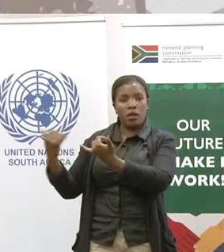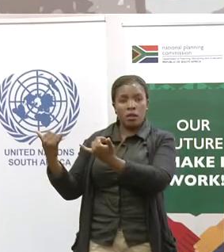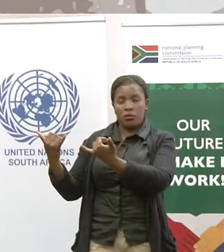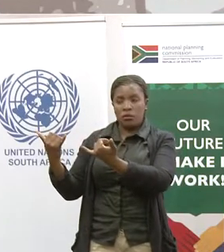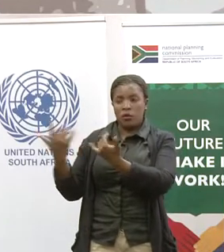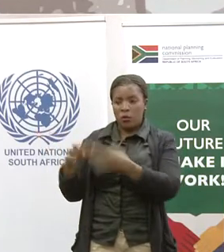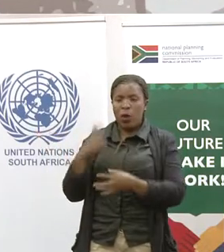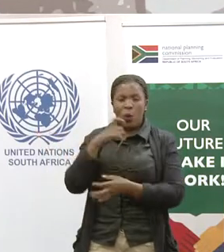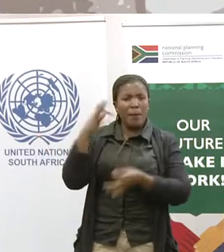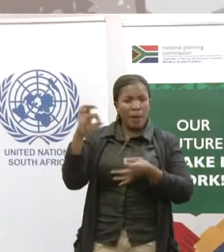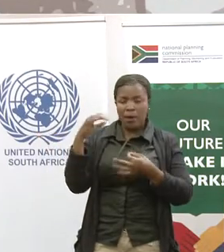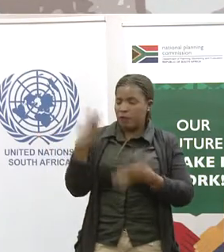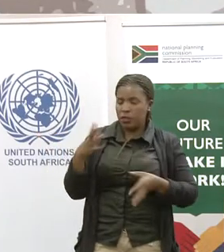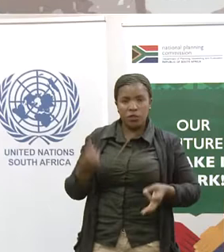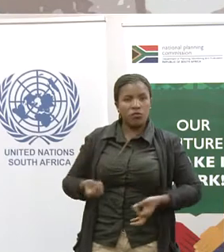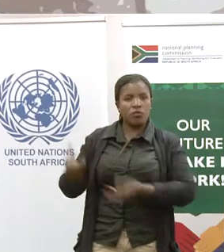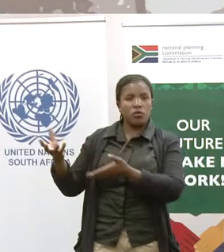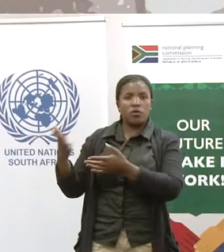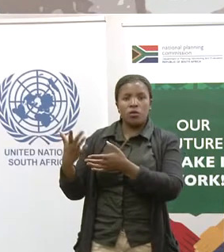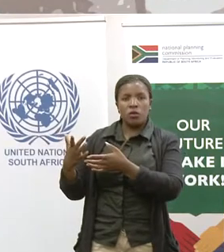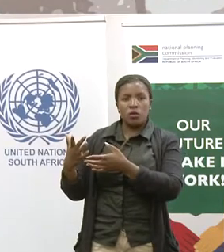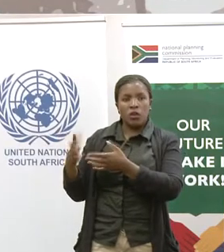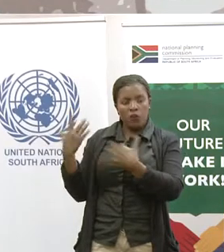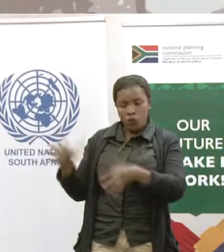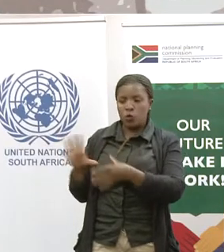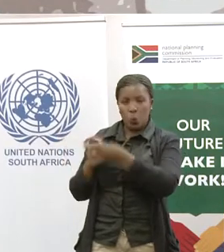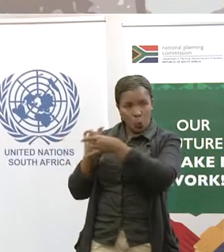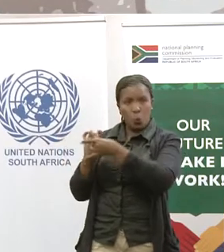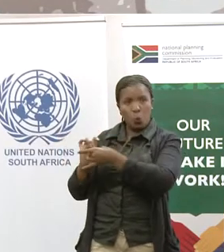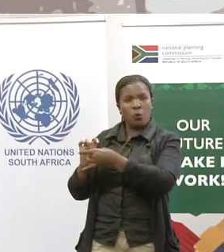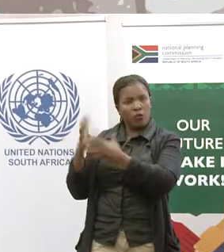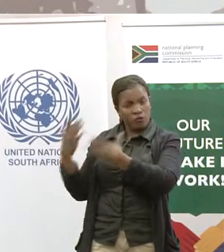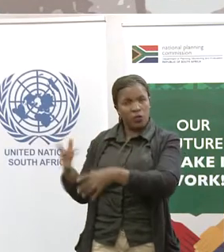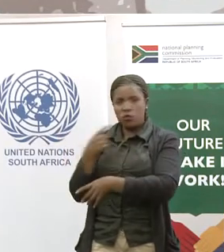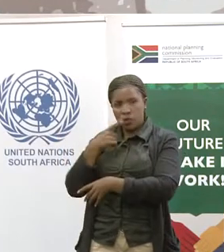presented the white paper that we will report to government annually